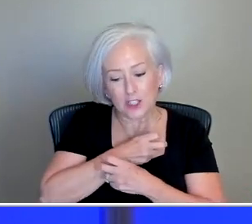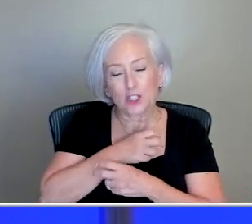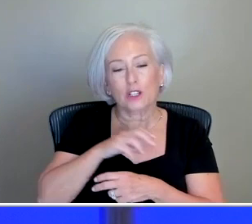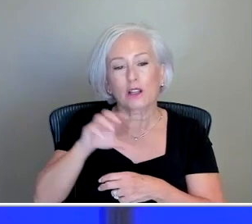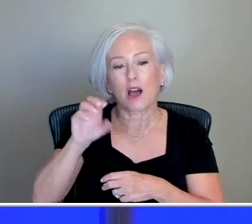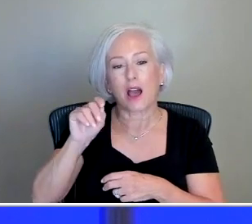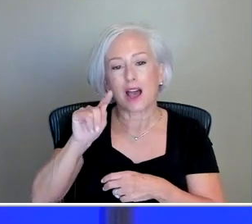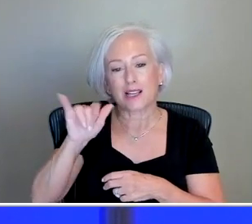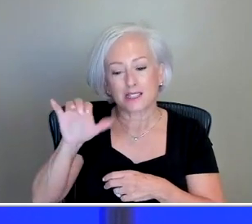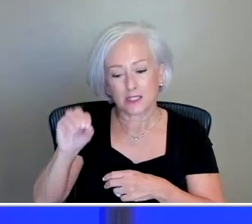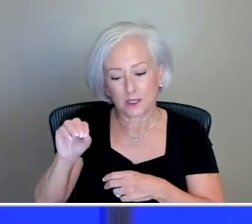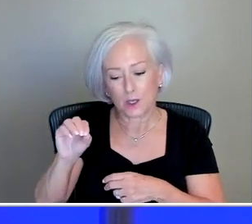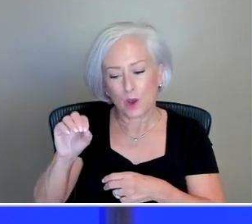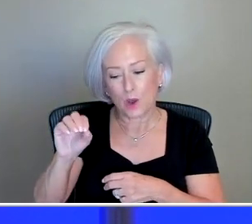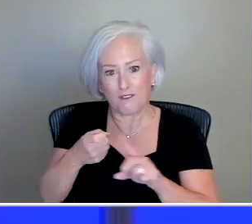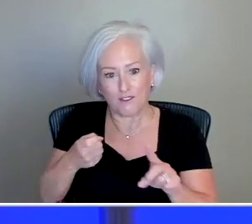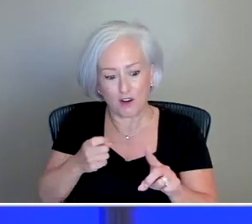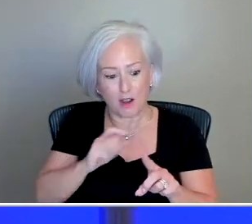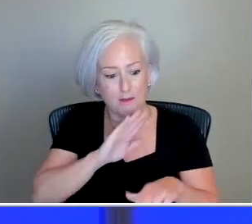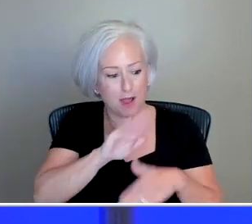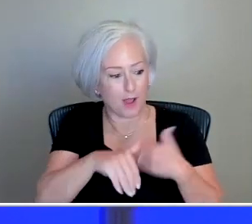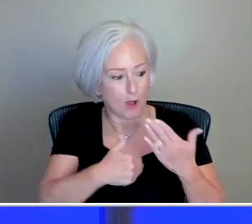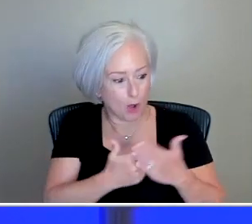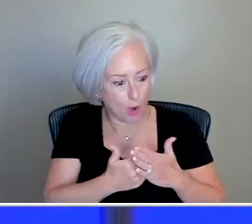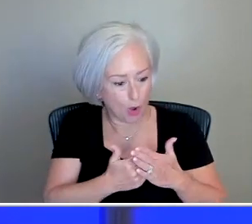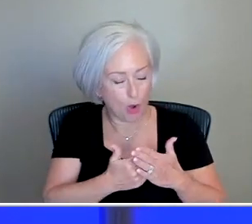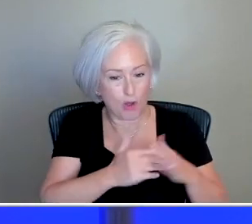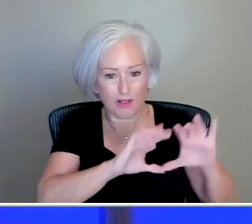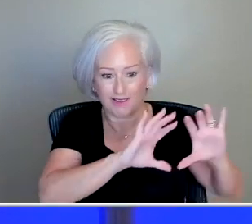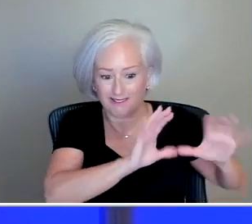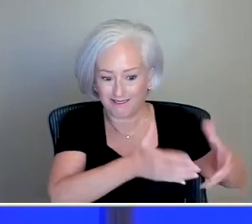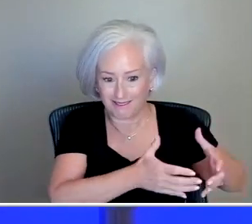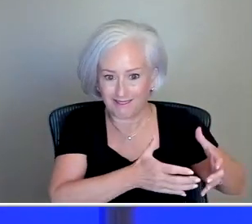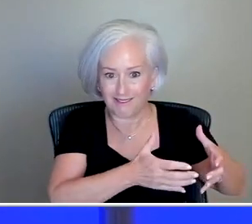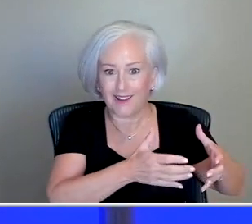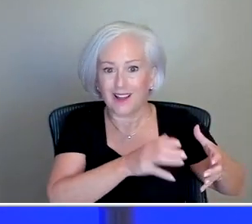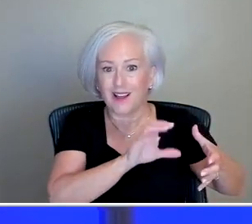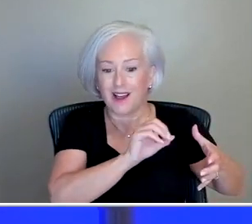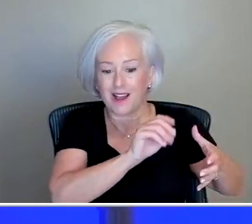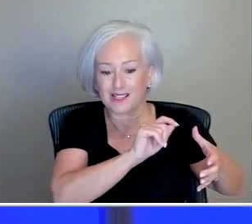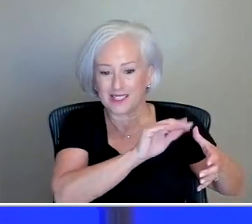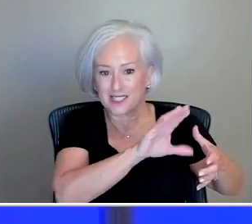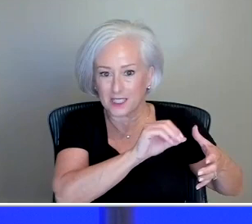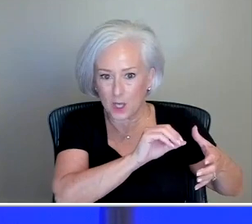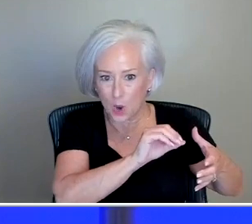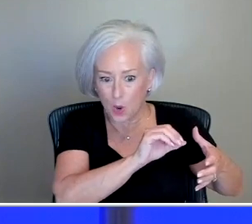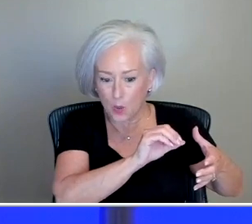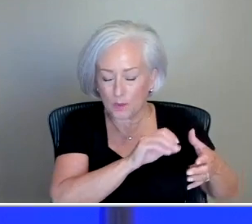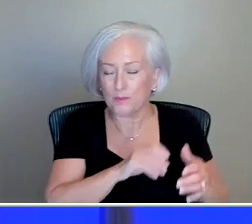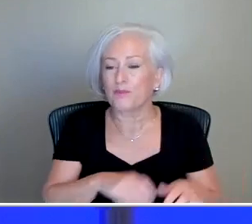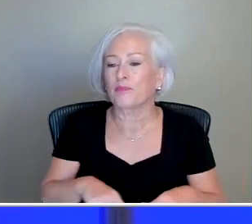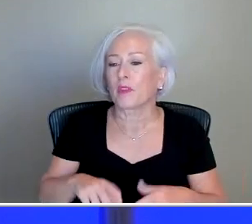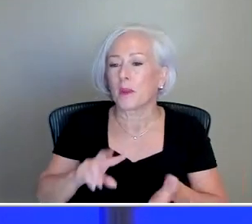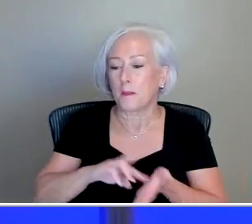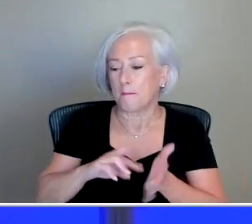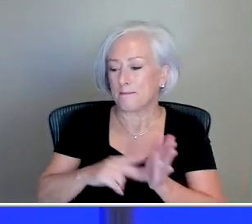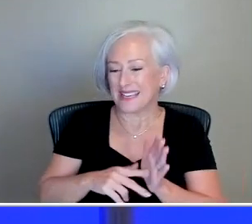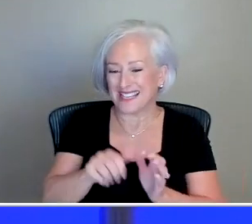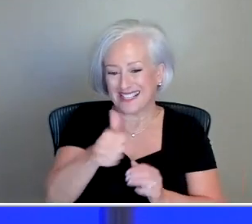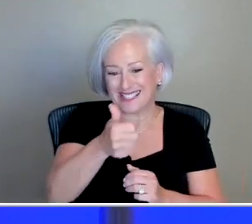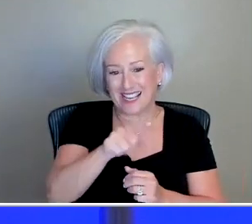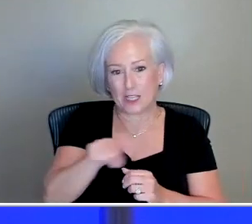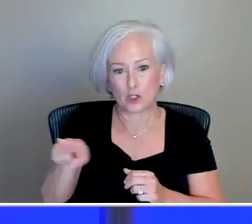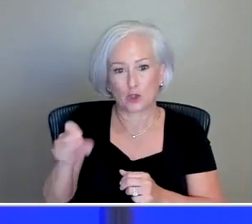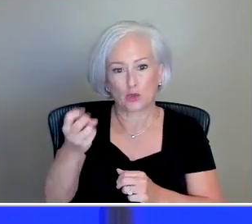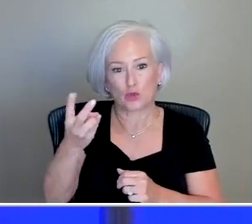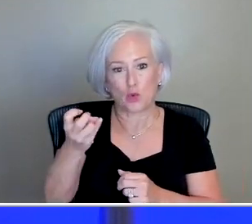all osteosarcomas. So you're talking about 10, 12 people a year in the country. The largest series, for example, I